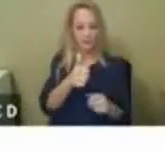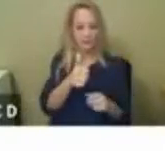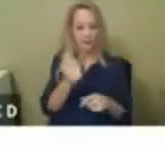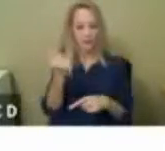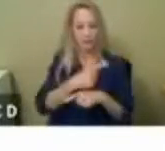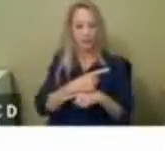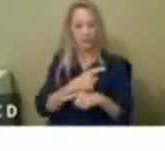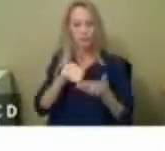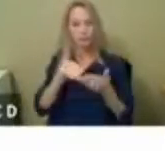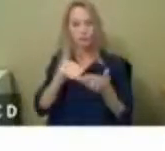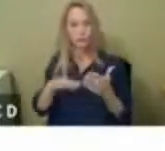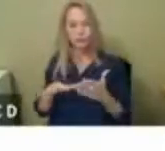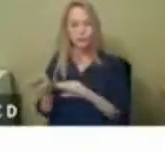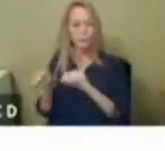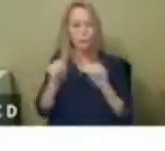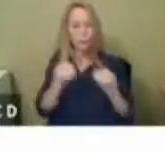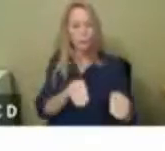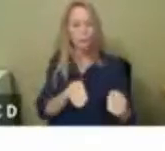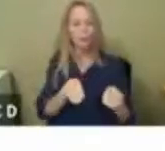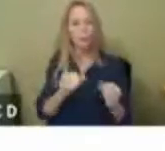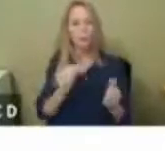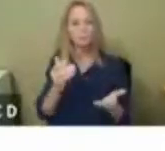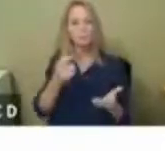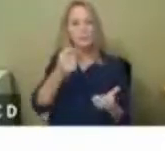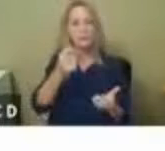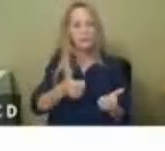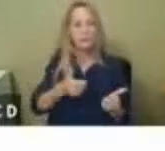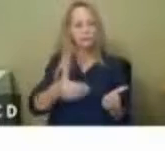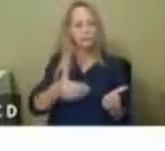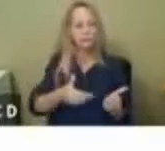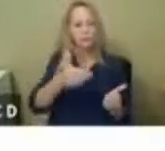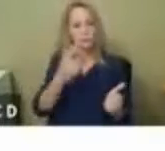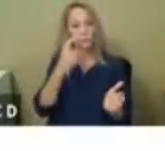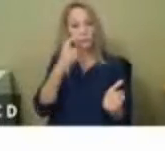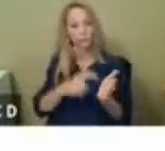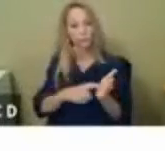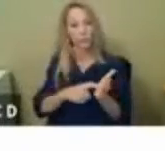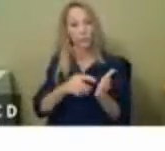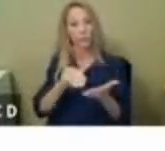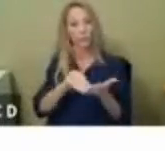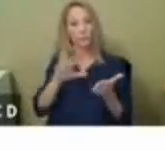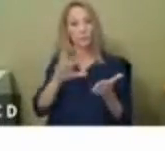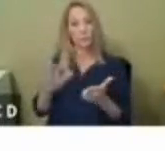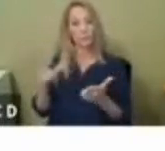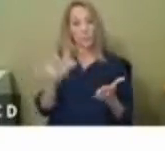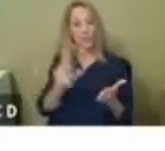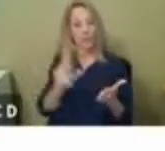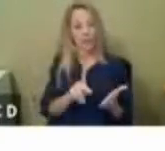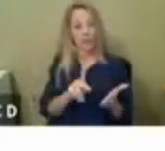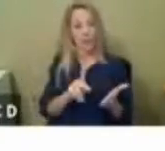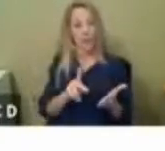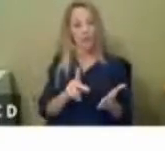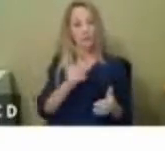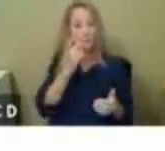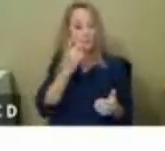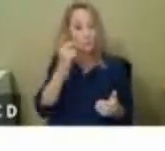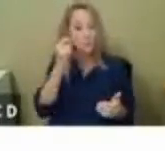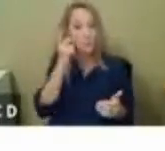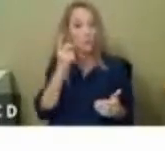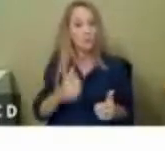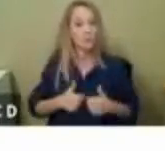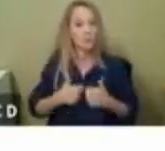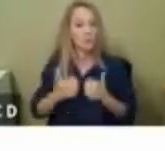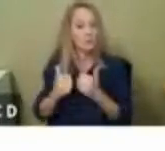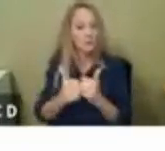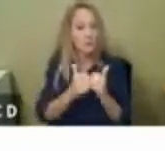in gradually. And you see what began to happen. As we brought students back into communal living, they're moving into